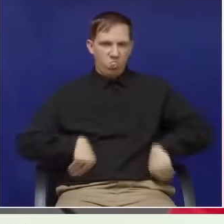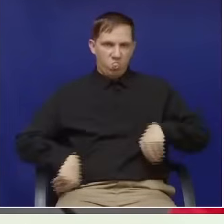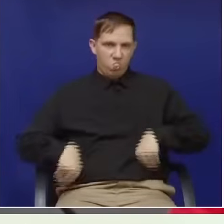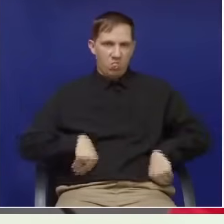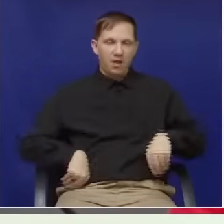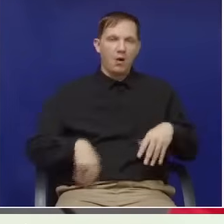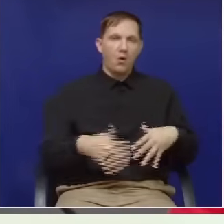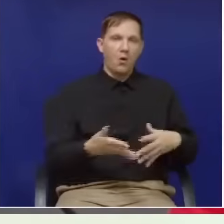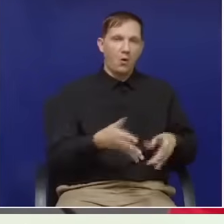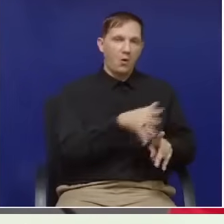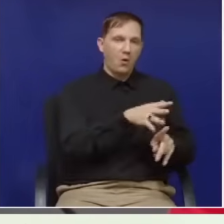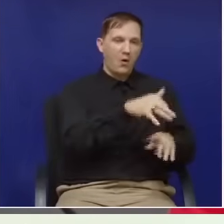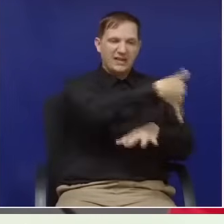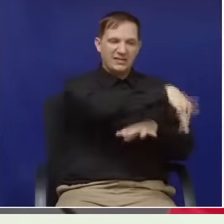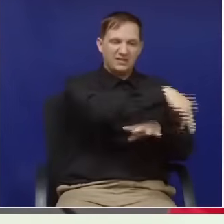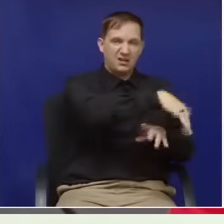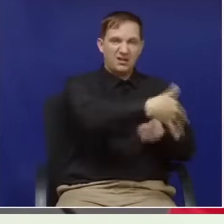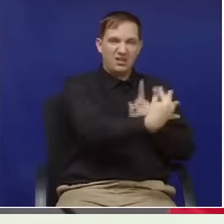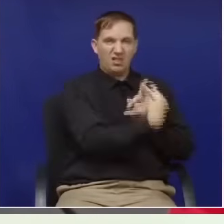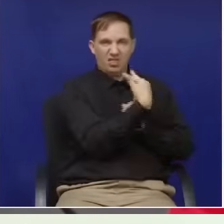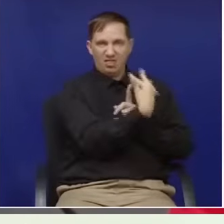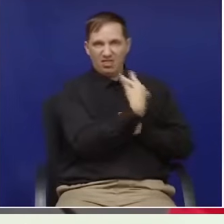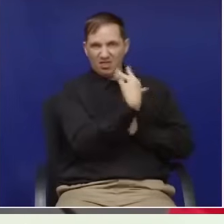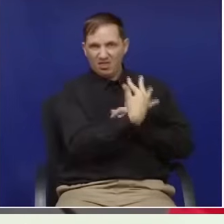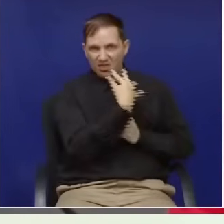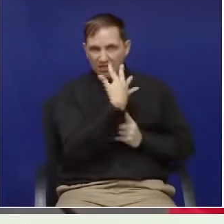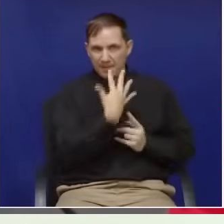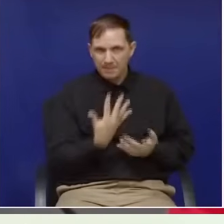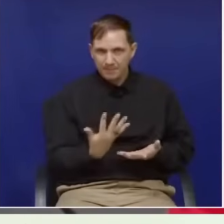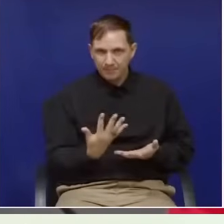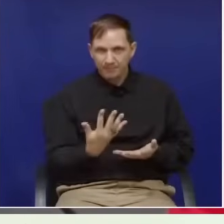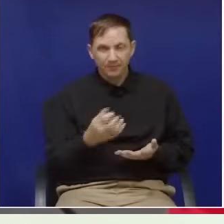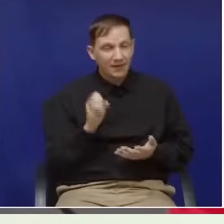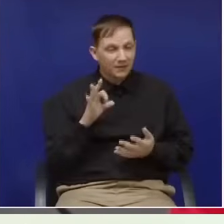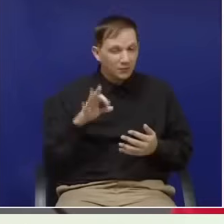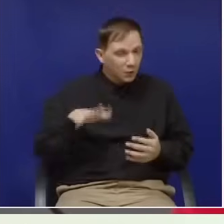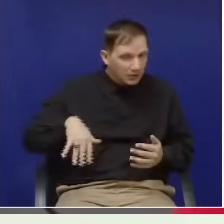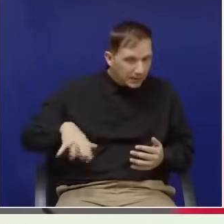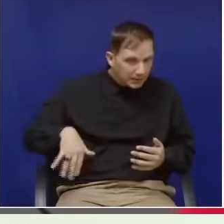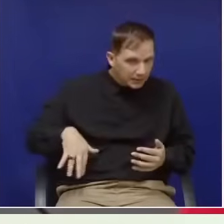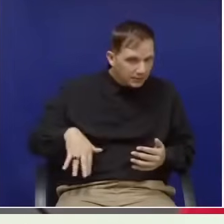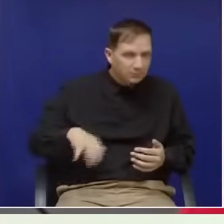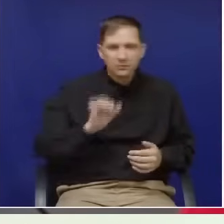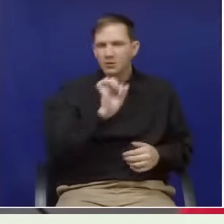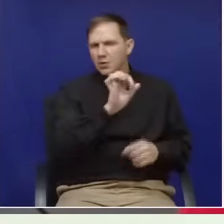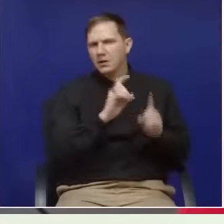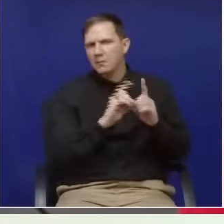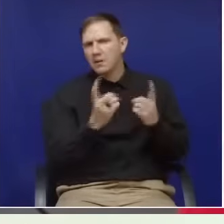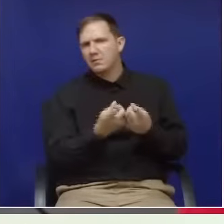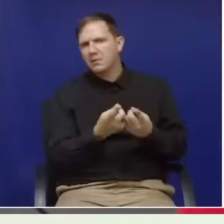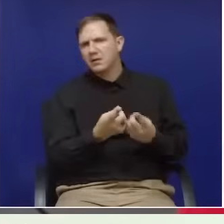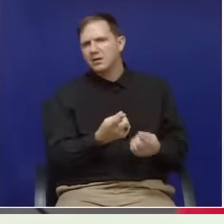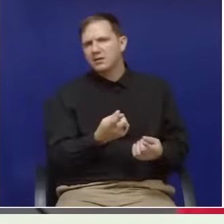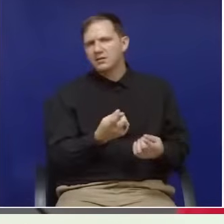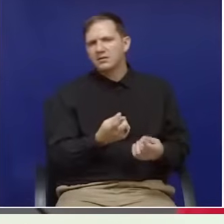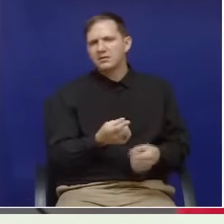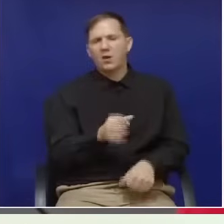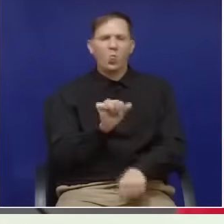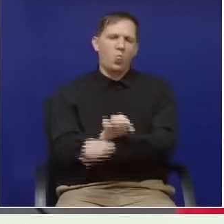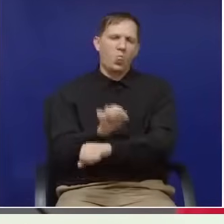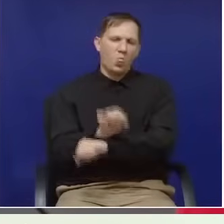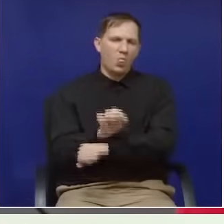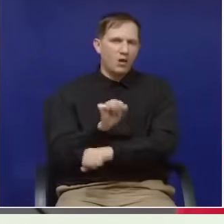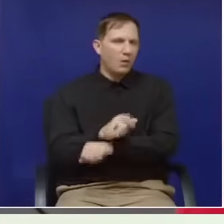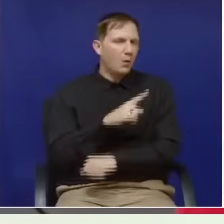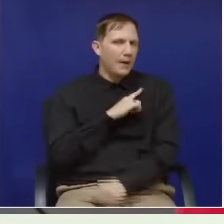or compromise judicial independence? If not, why has the department neglected such a serious